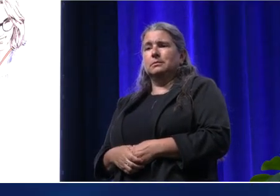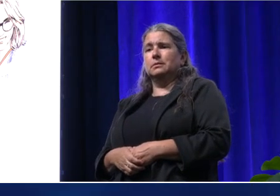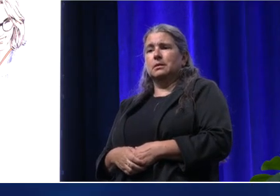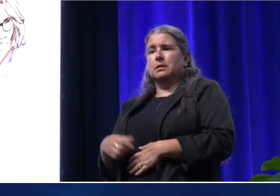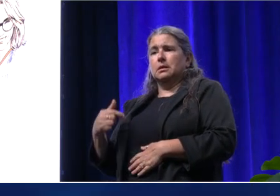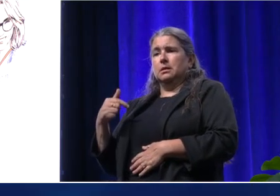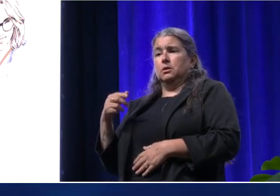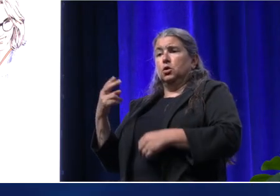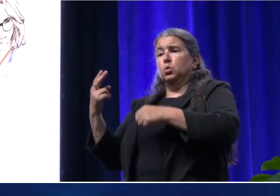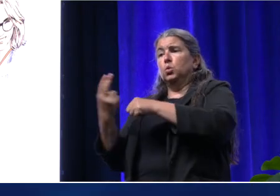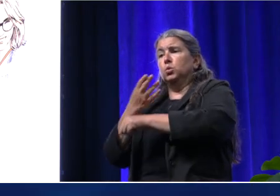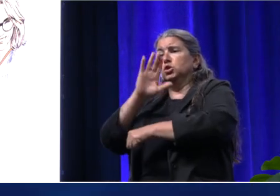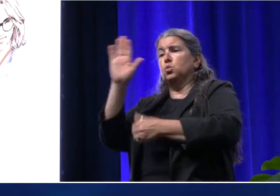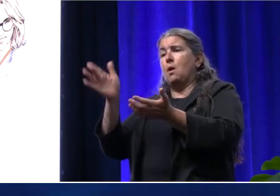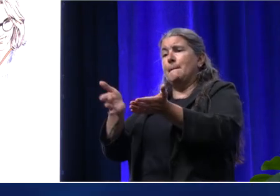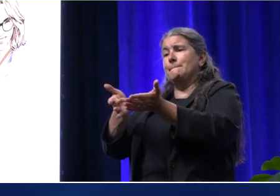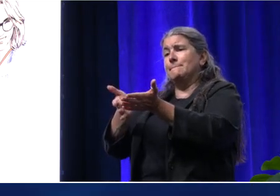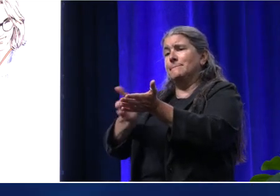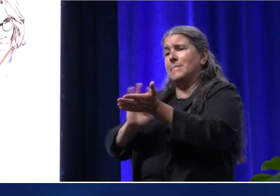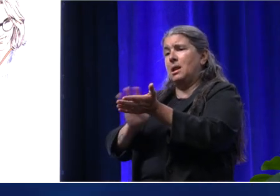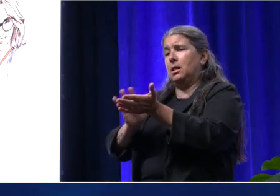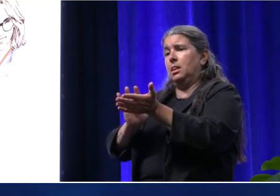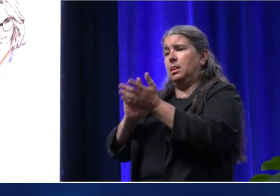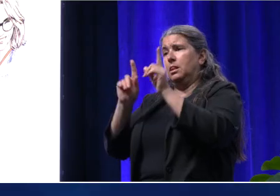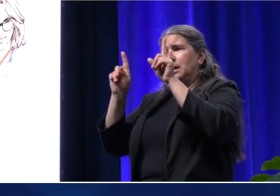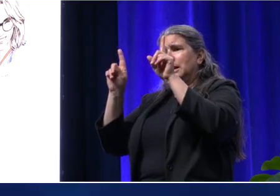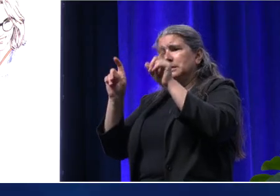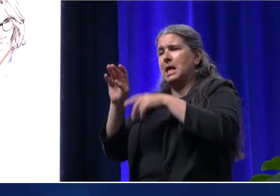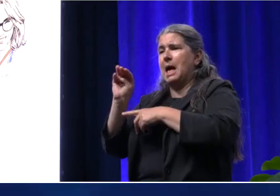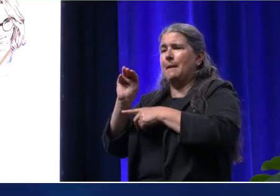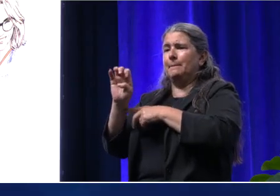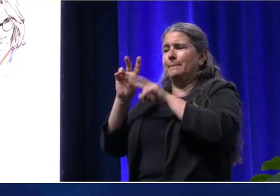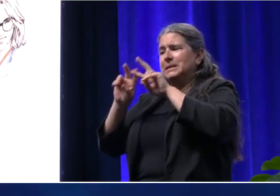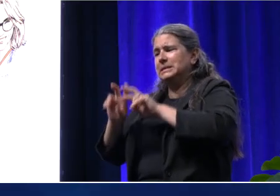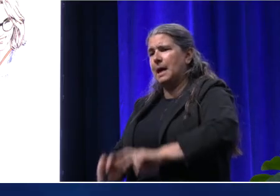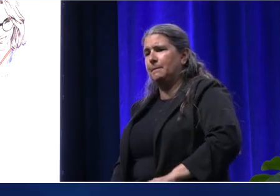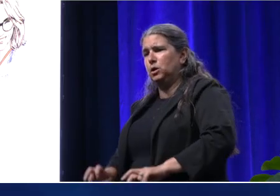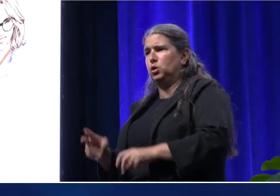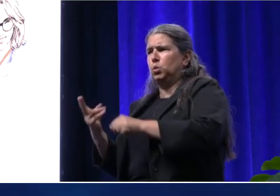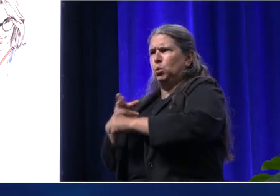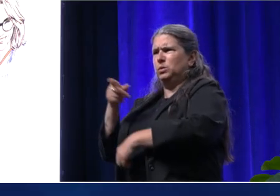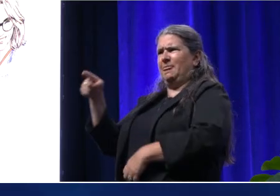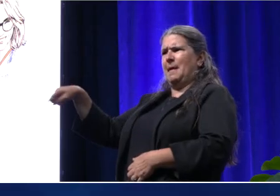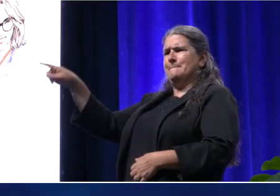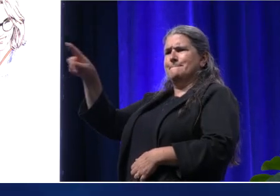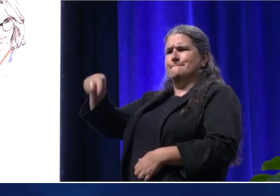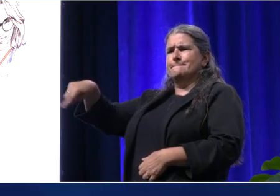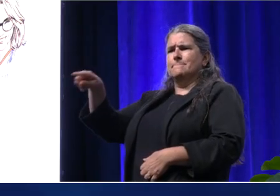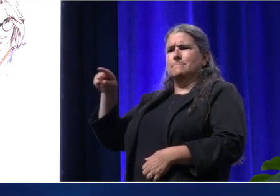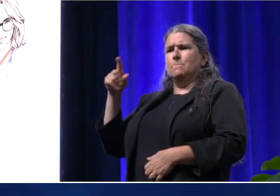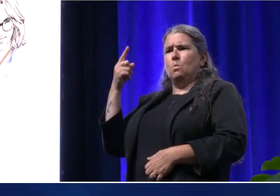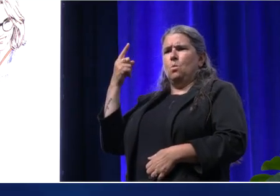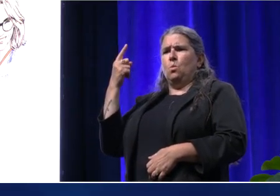This is our team. We have a newsletter. We'd be delighted if you all signed up. And thanks for having me.